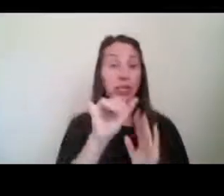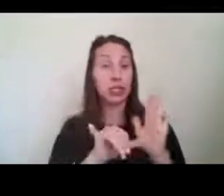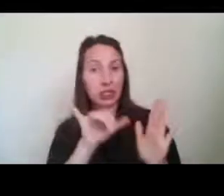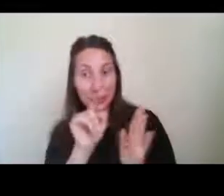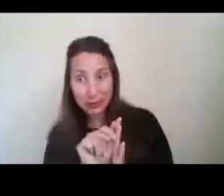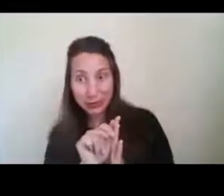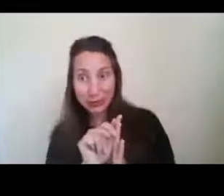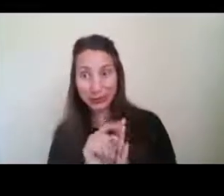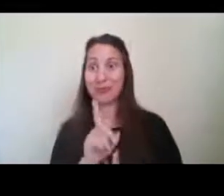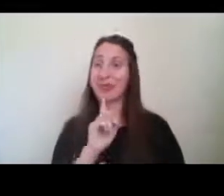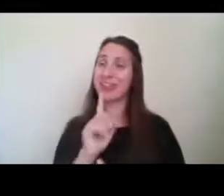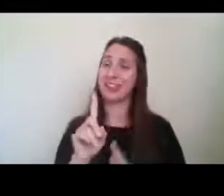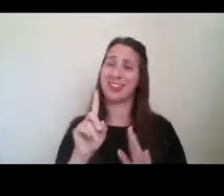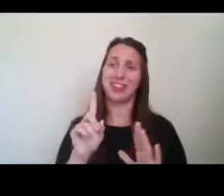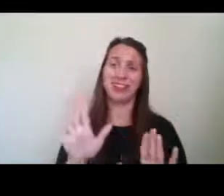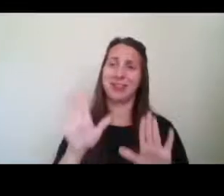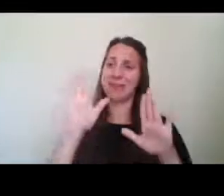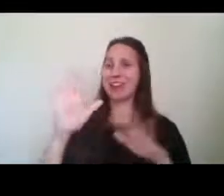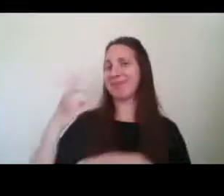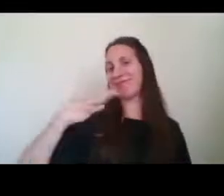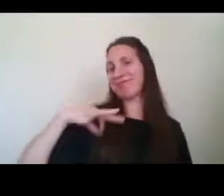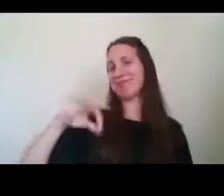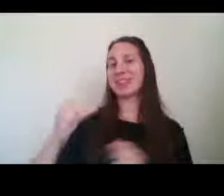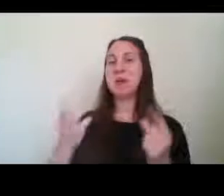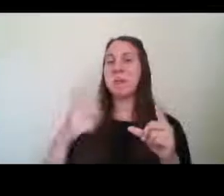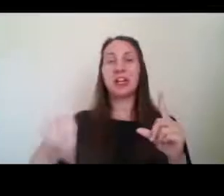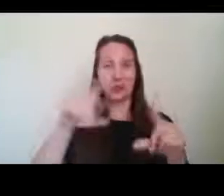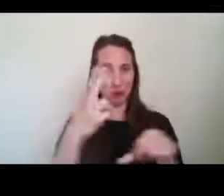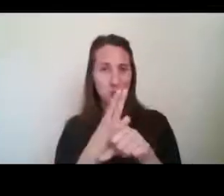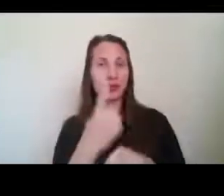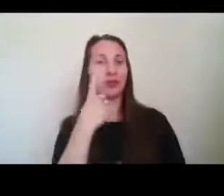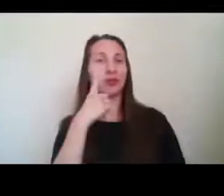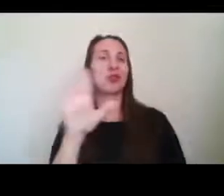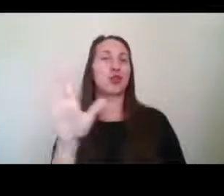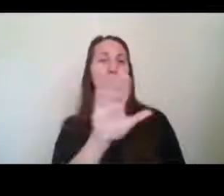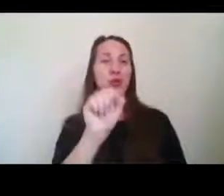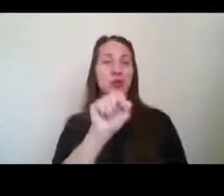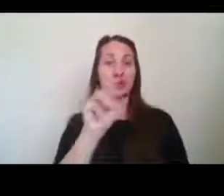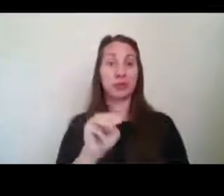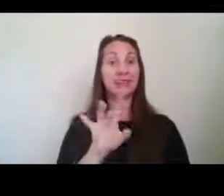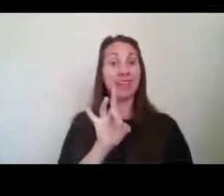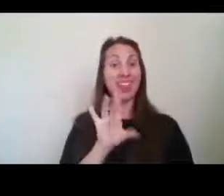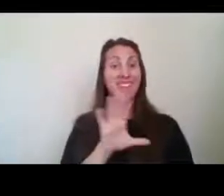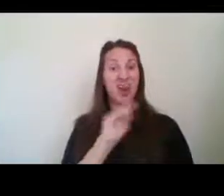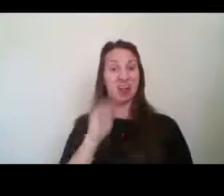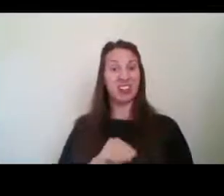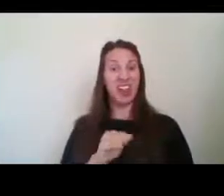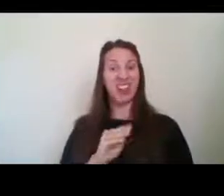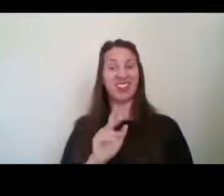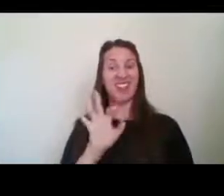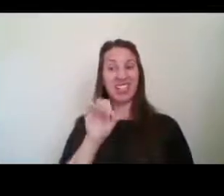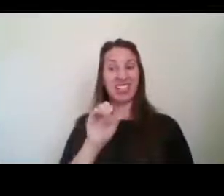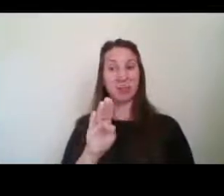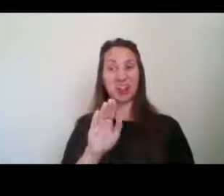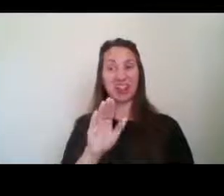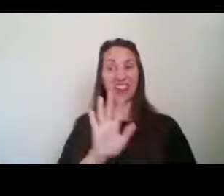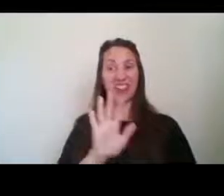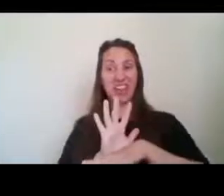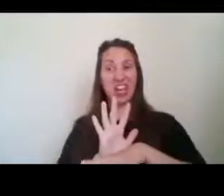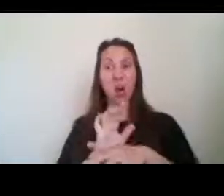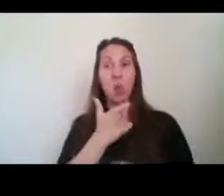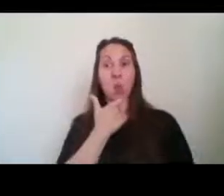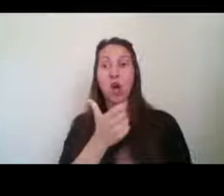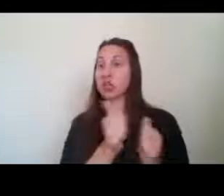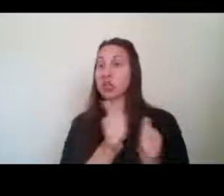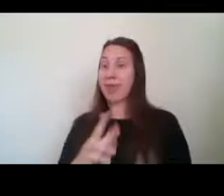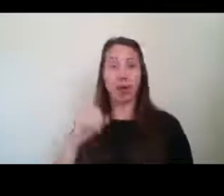great assets that I know a lot of you use for your social media. 85% of Facebook videos is watched without the sound. Like I told you, 80%